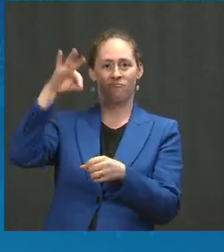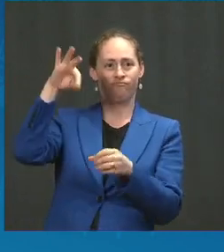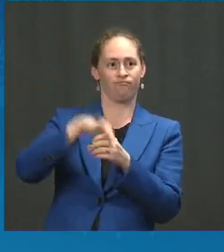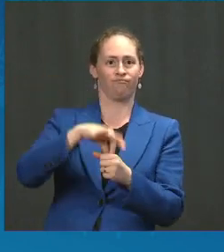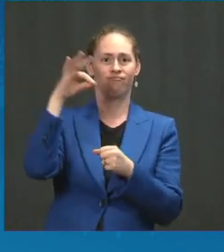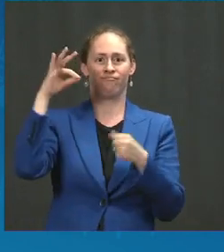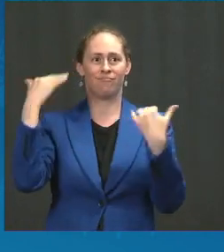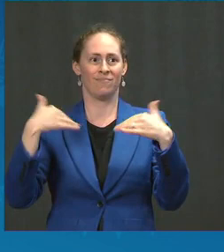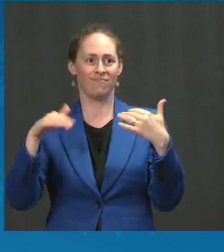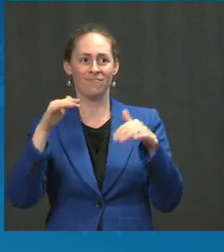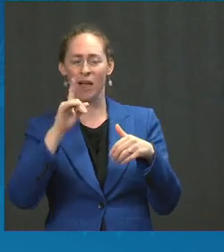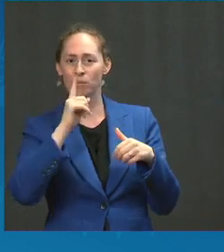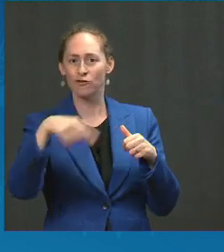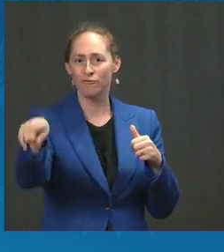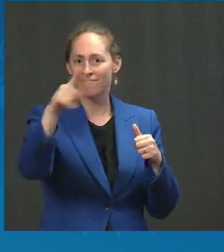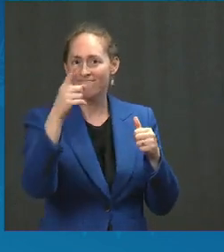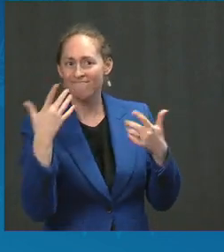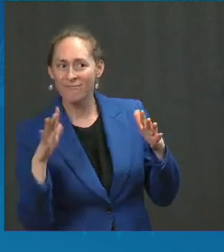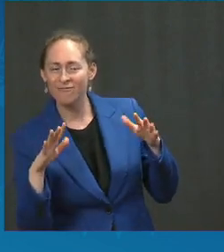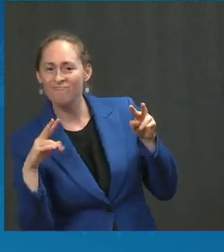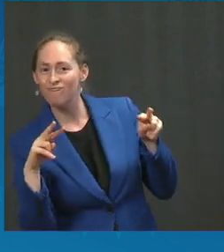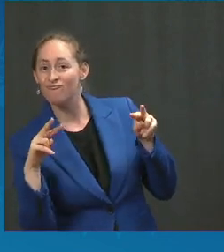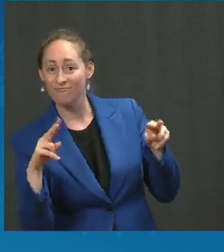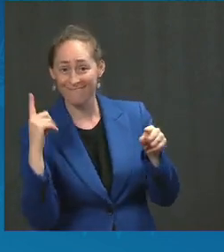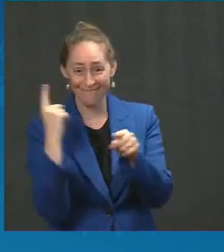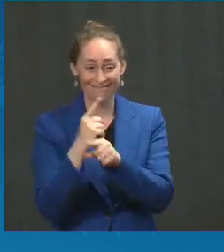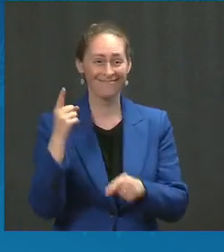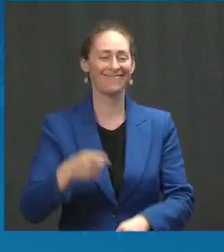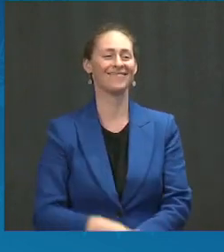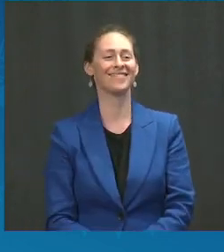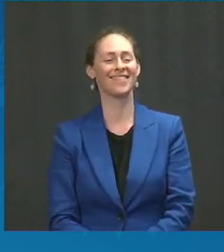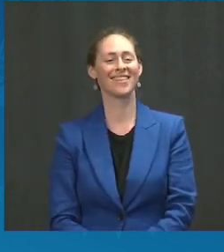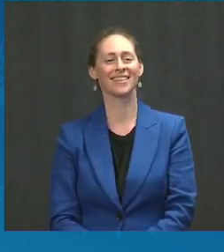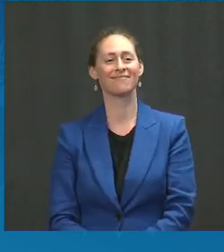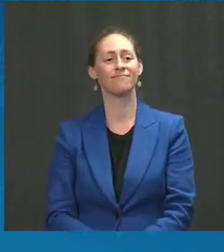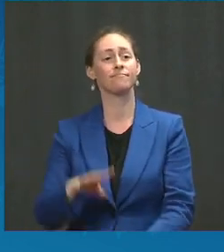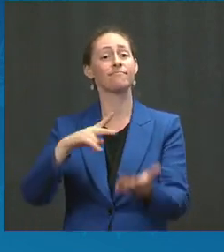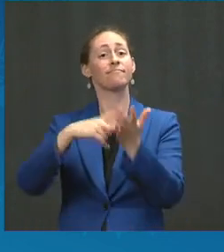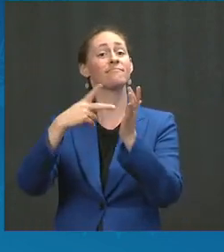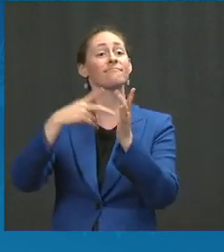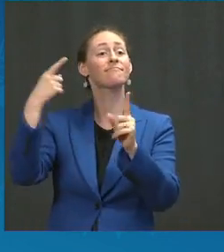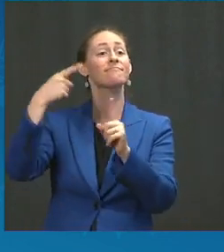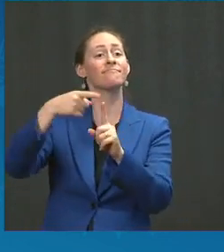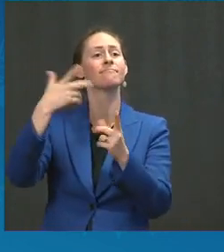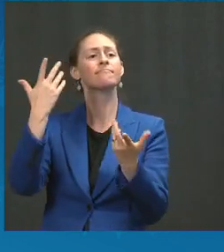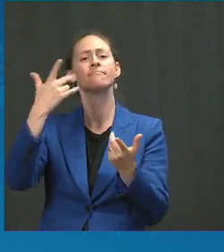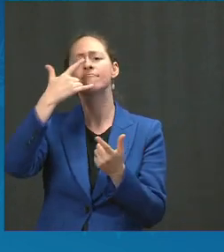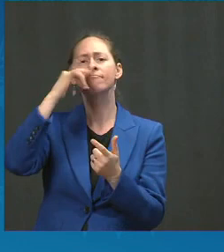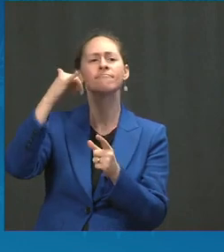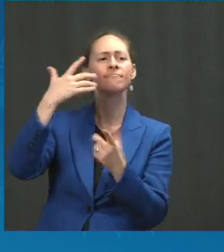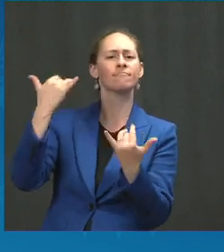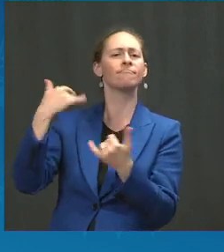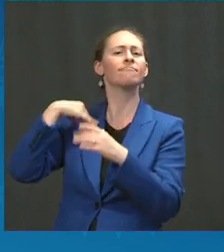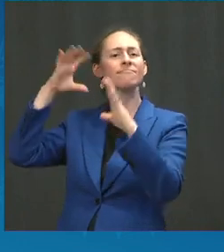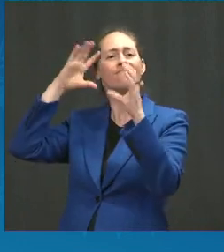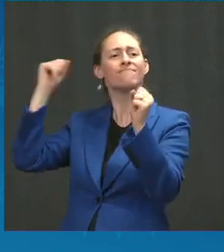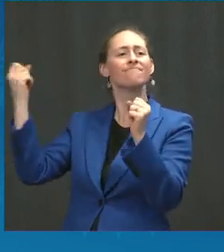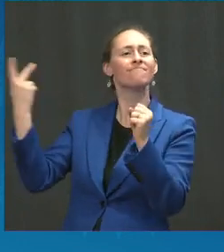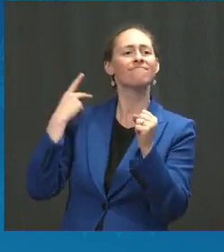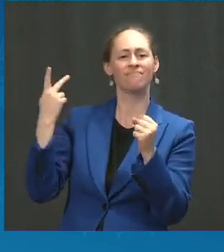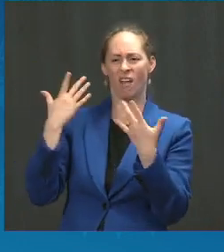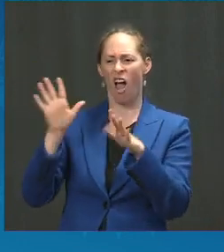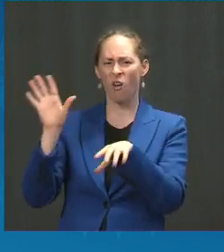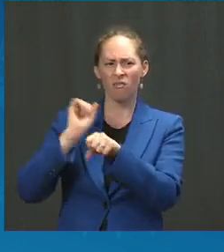it. And this is all in the context of the work the President and I have been doing for months now with members of Congress